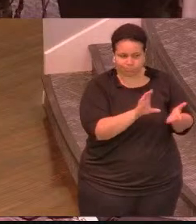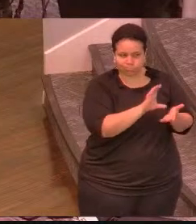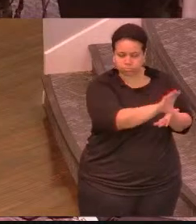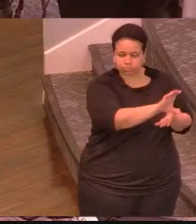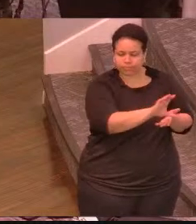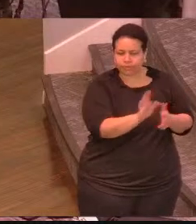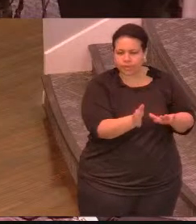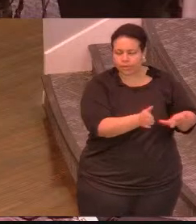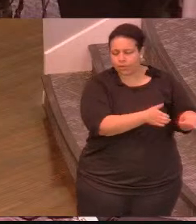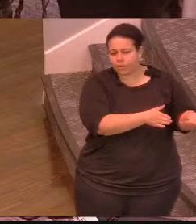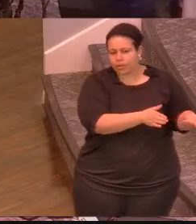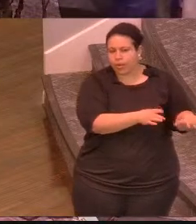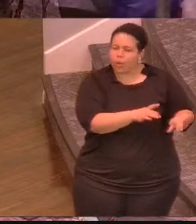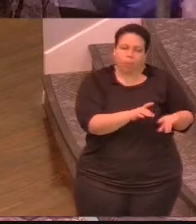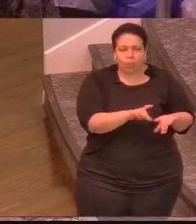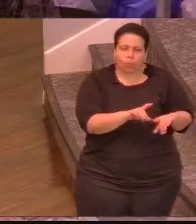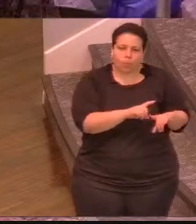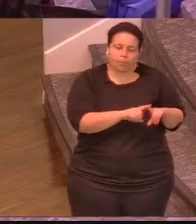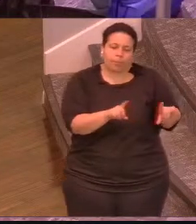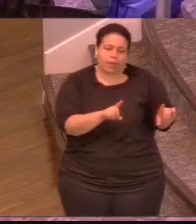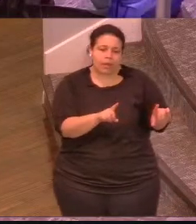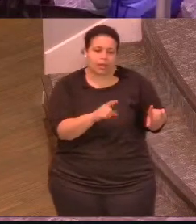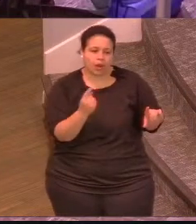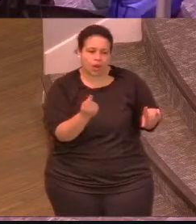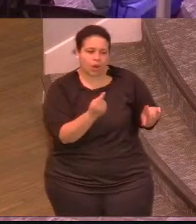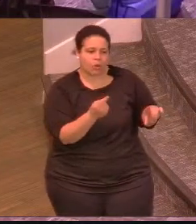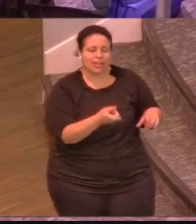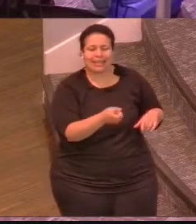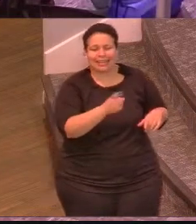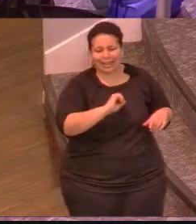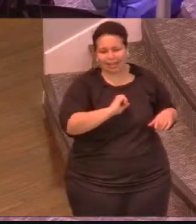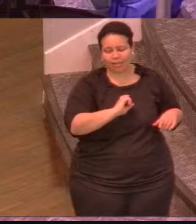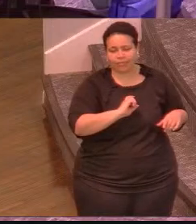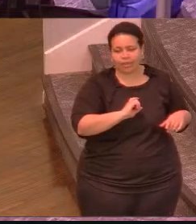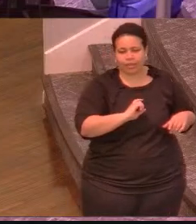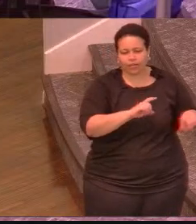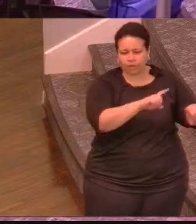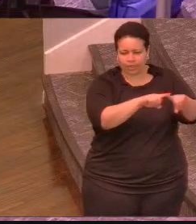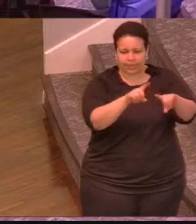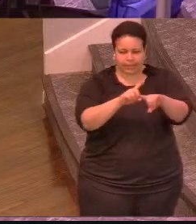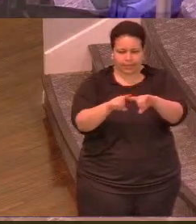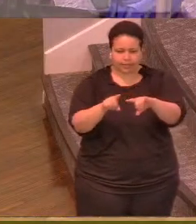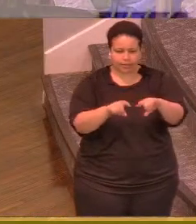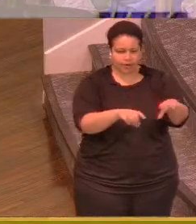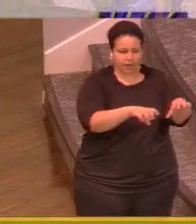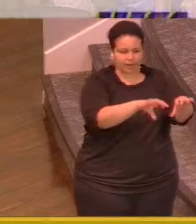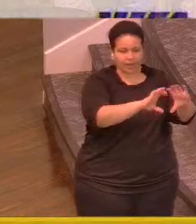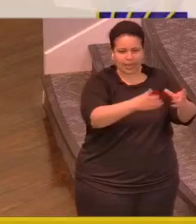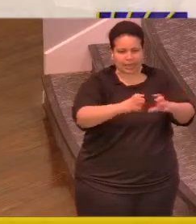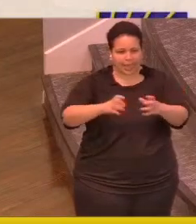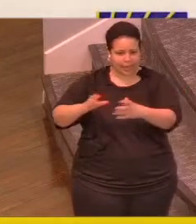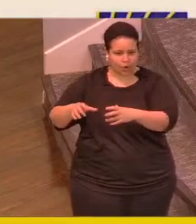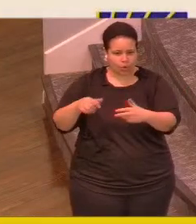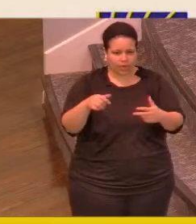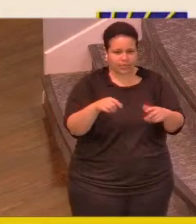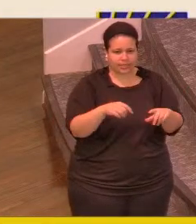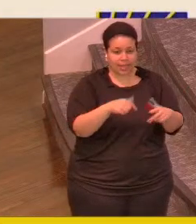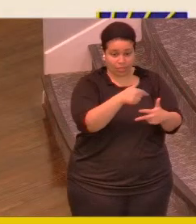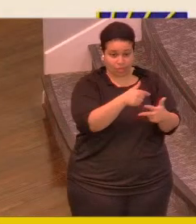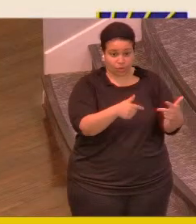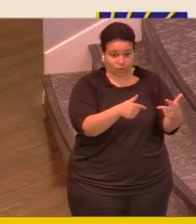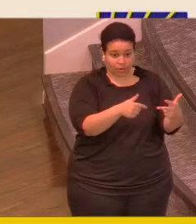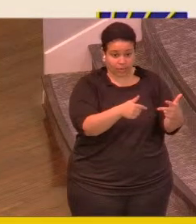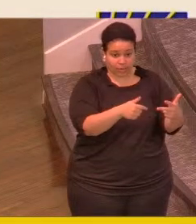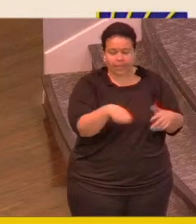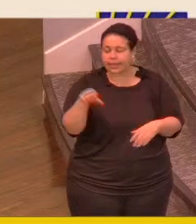but they only give us for those different categories, For 3. The three, Okay. yes. But Mhm. we will still fund.